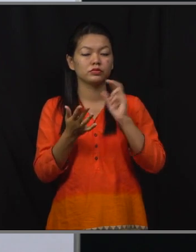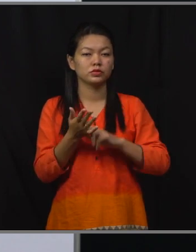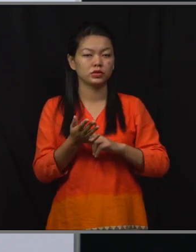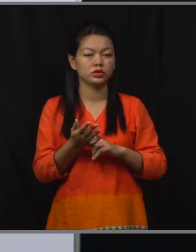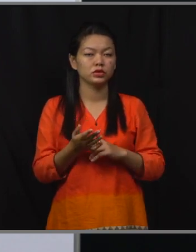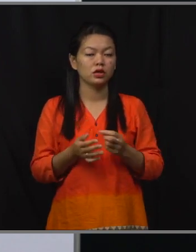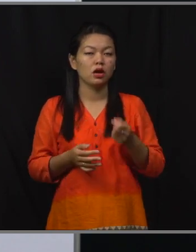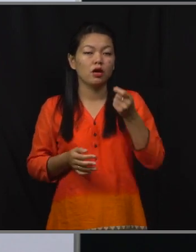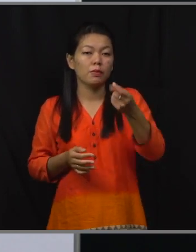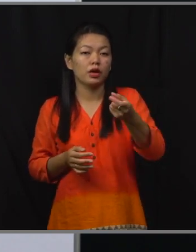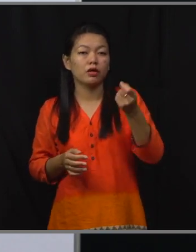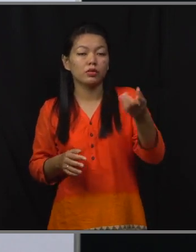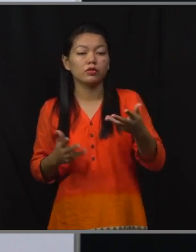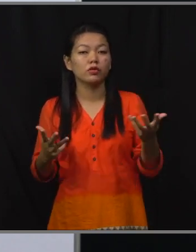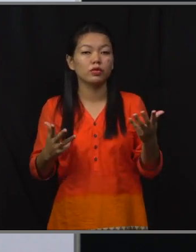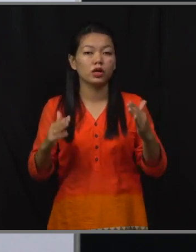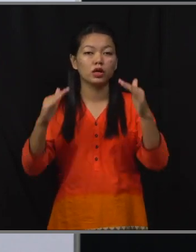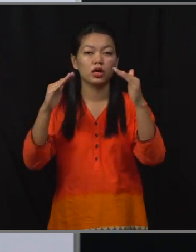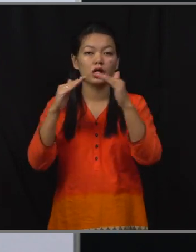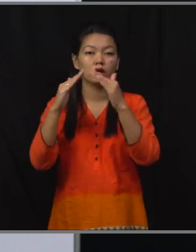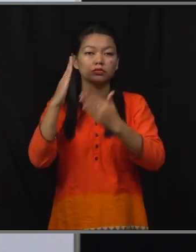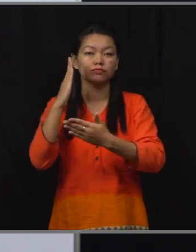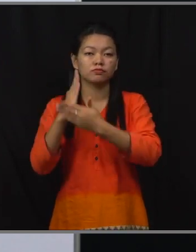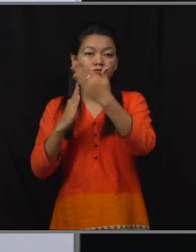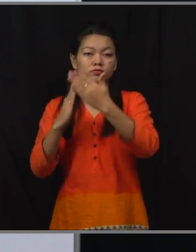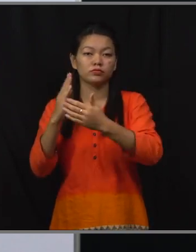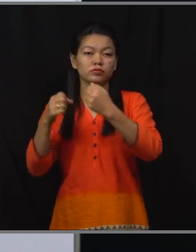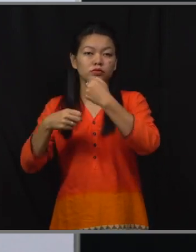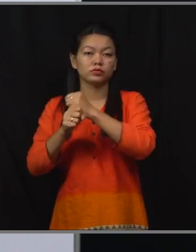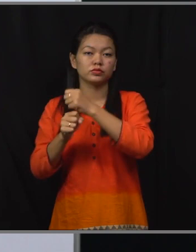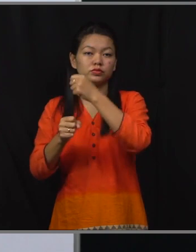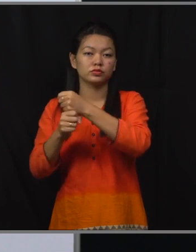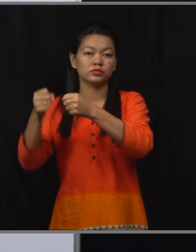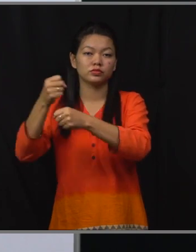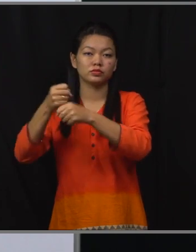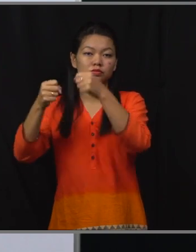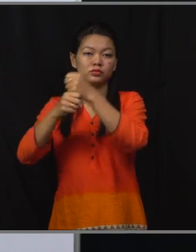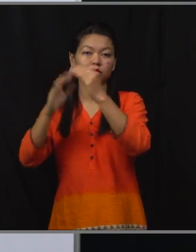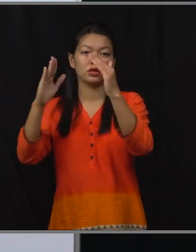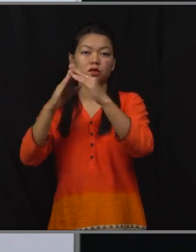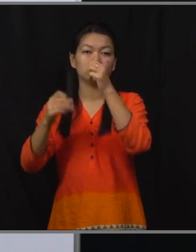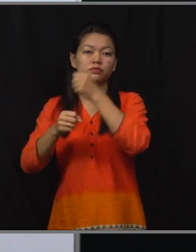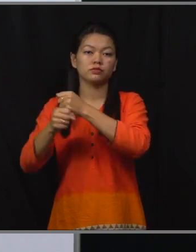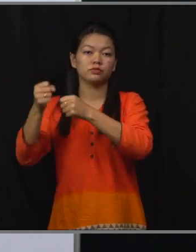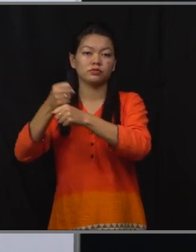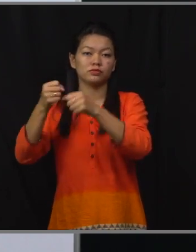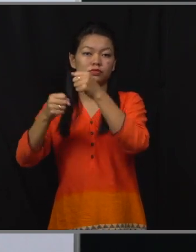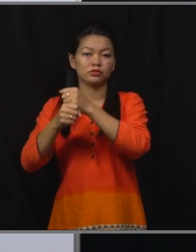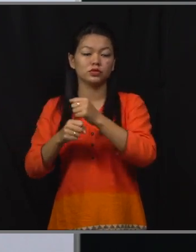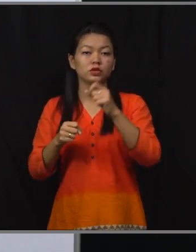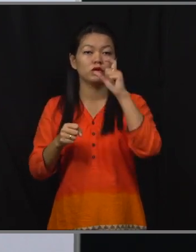building, furniture and the sports equipments. So the club has a building